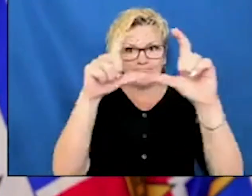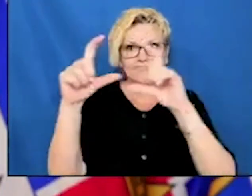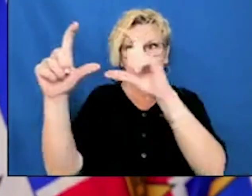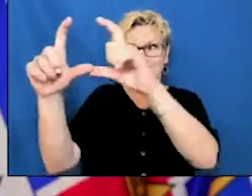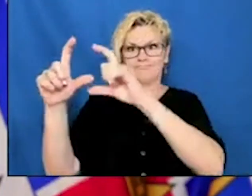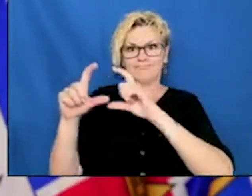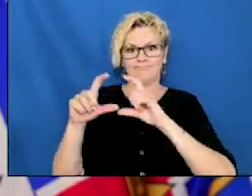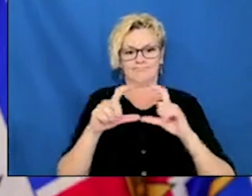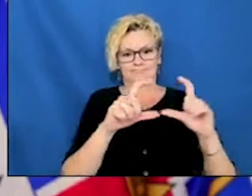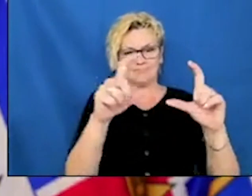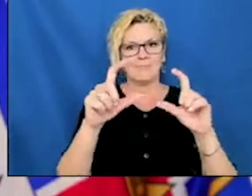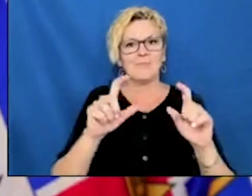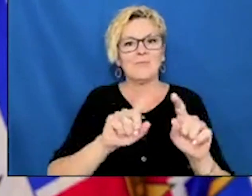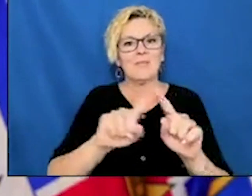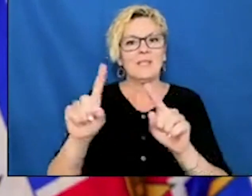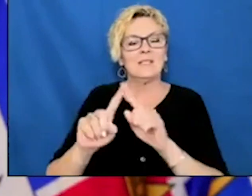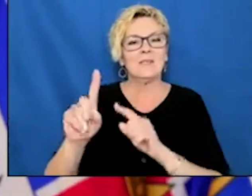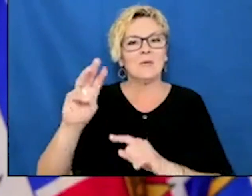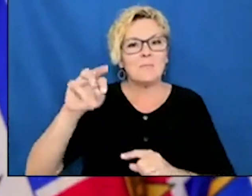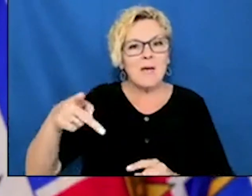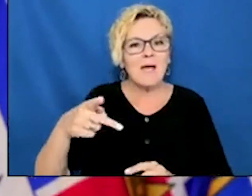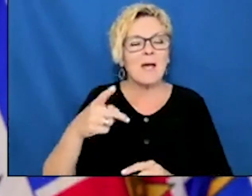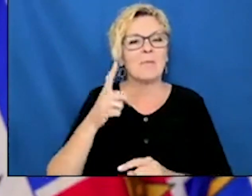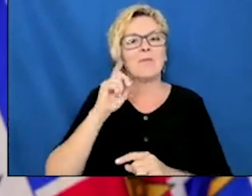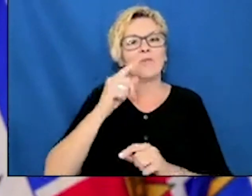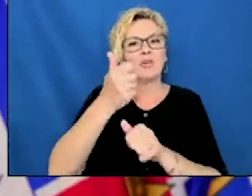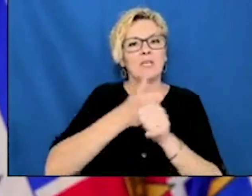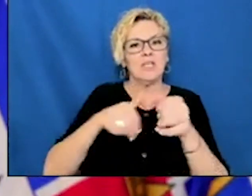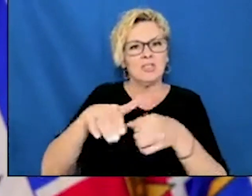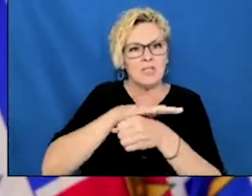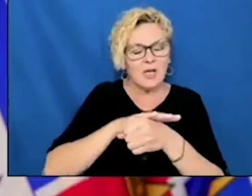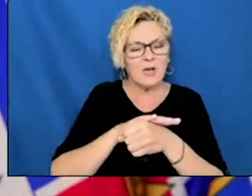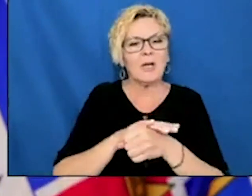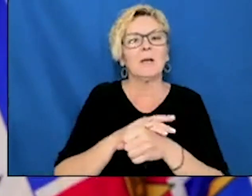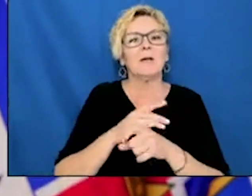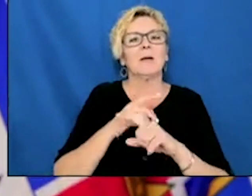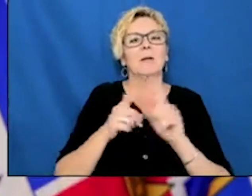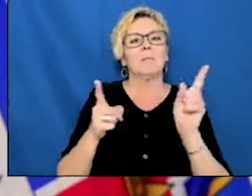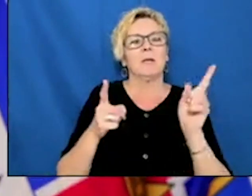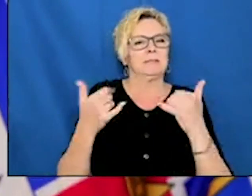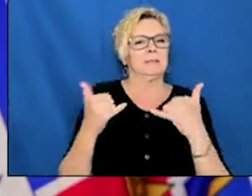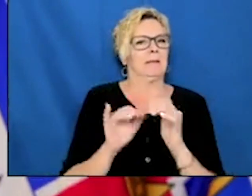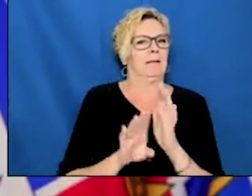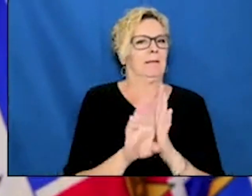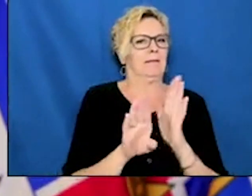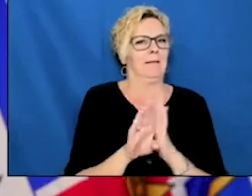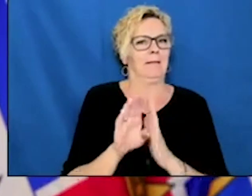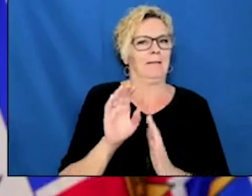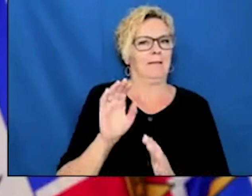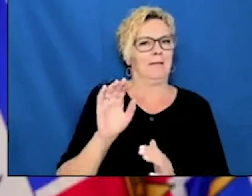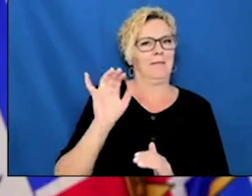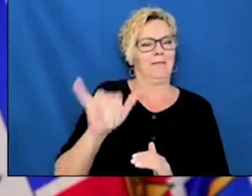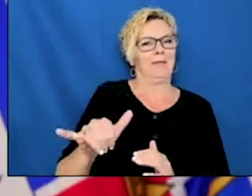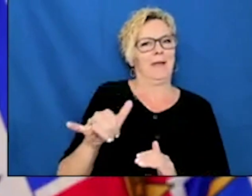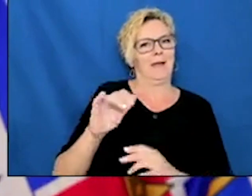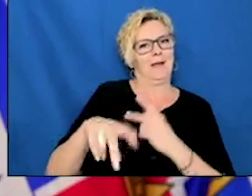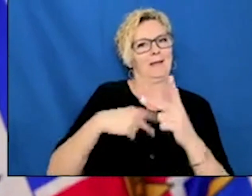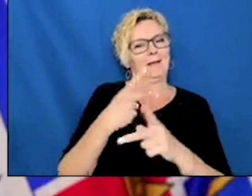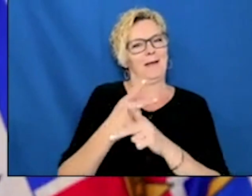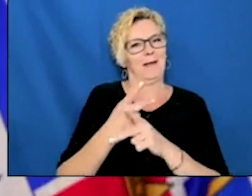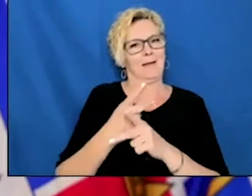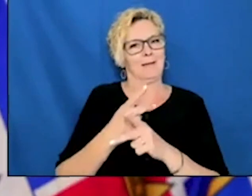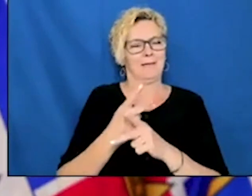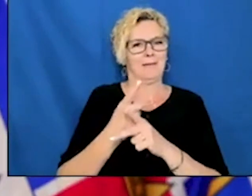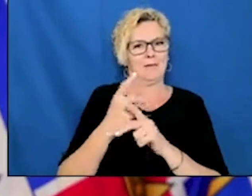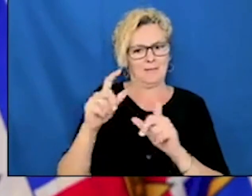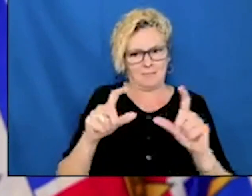age and sex, and that will also be available in the coming days. While we work to release as much information as possible, we do